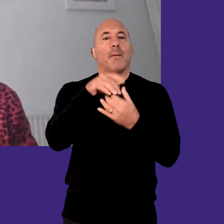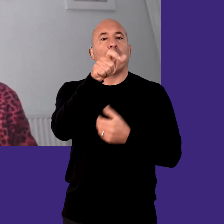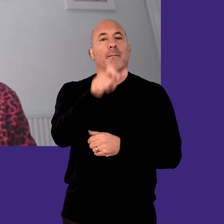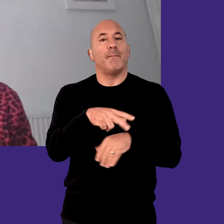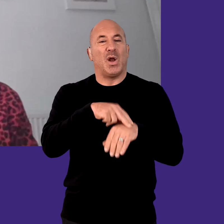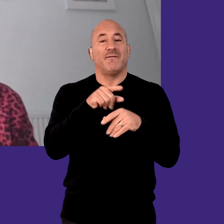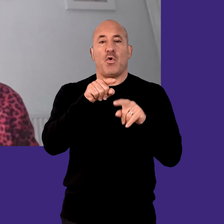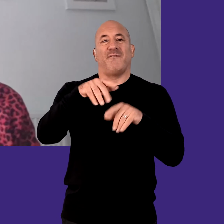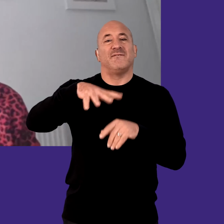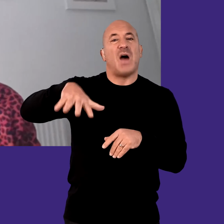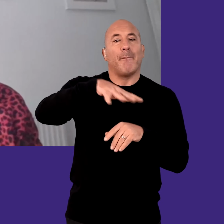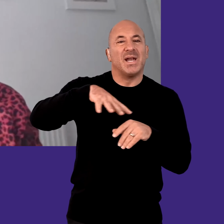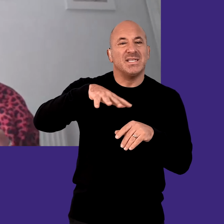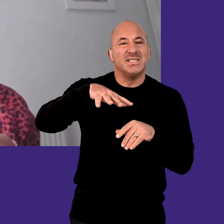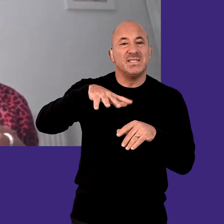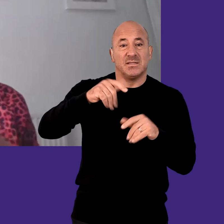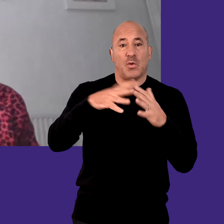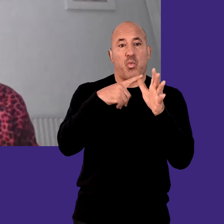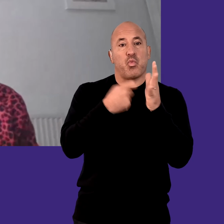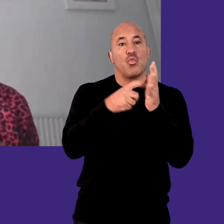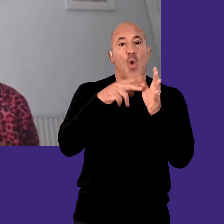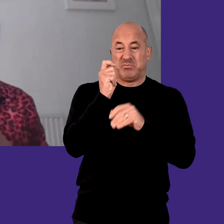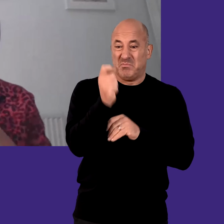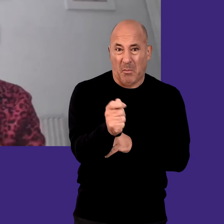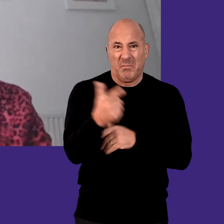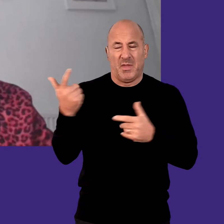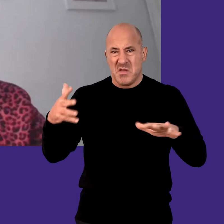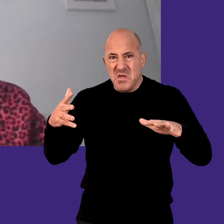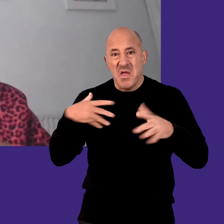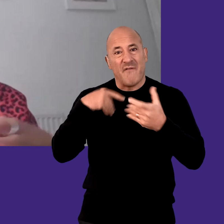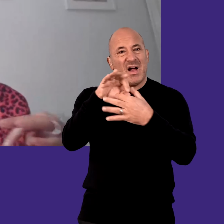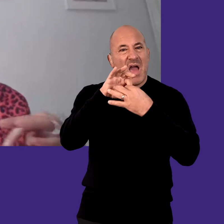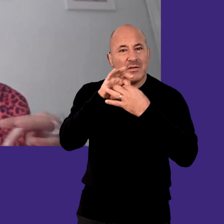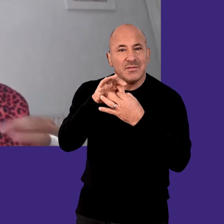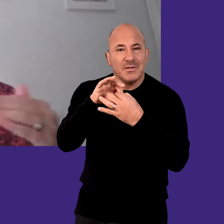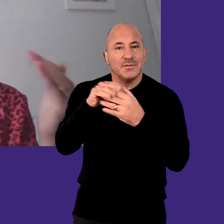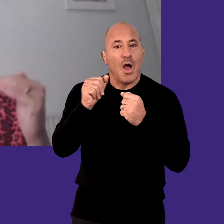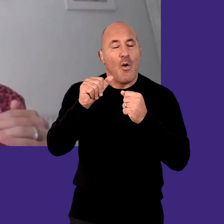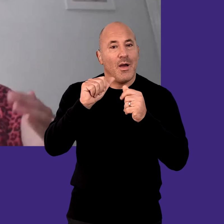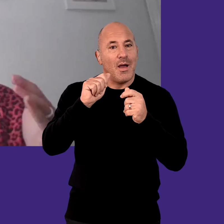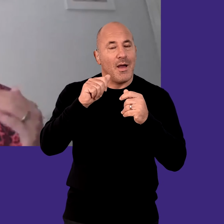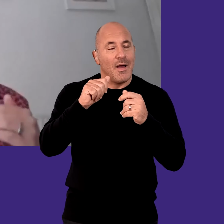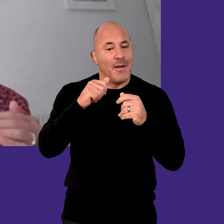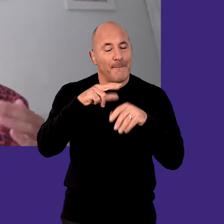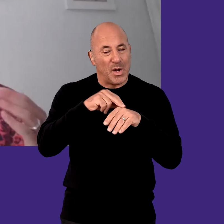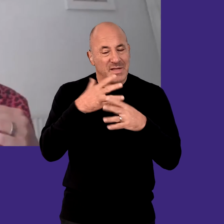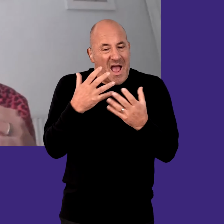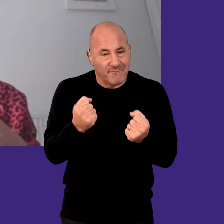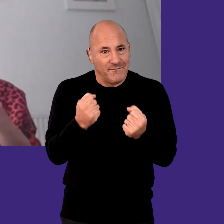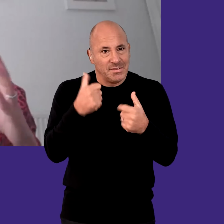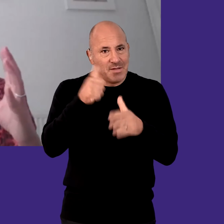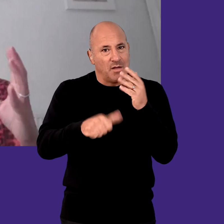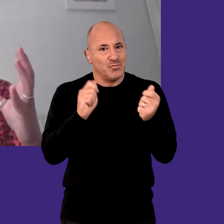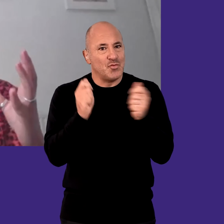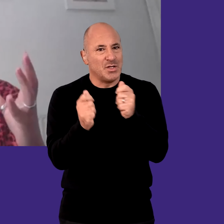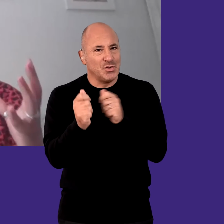of a liaison officer for households that have had a warrant executed at them as well. So it is having a legacy in terms